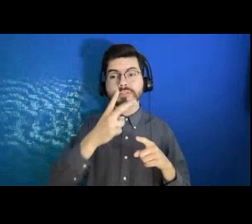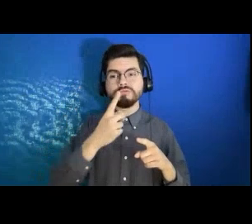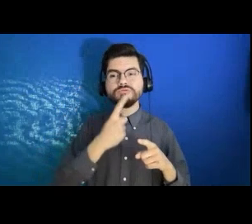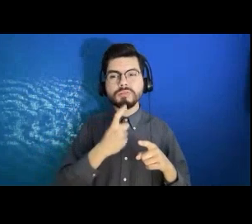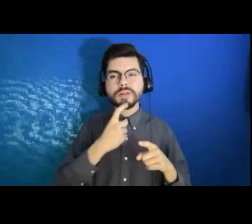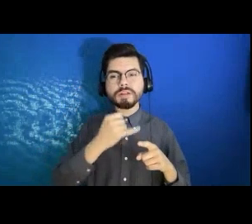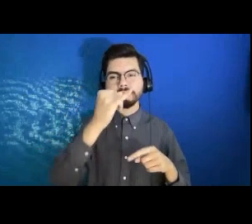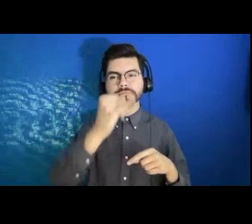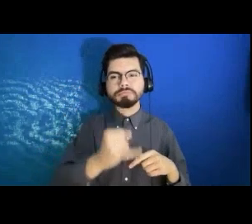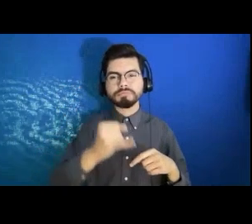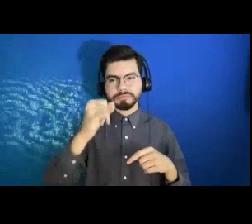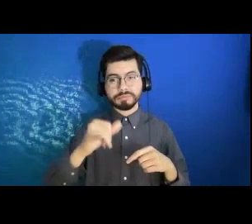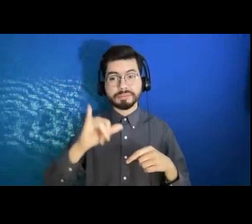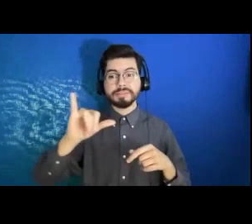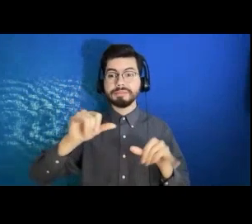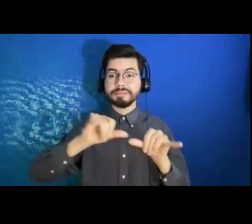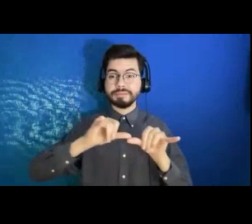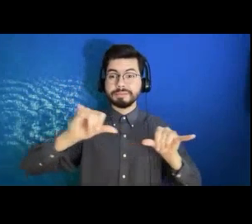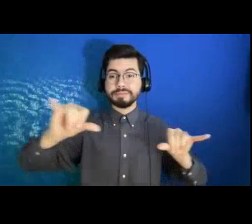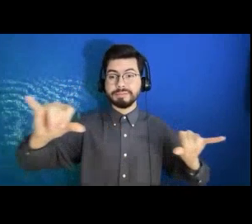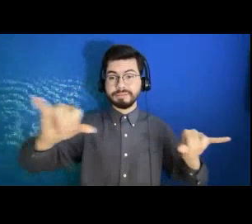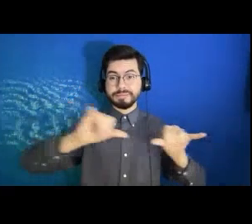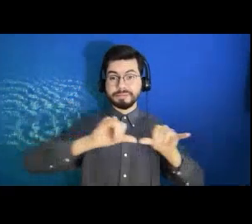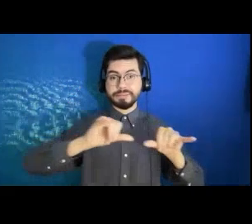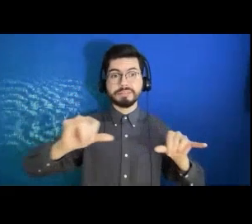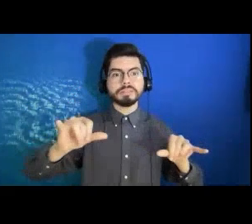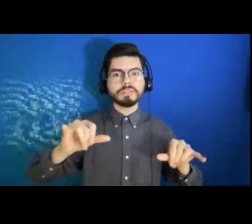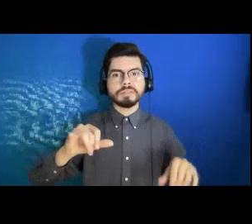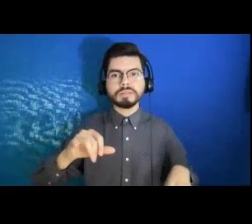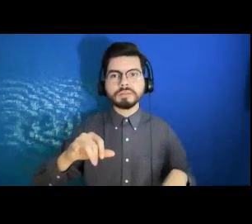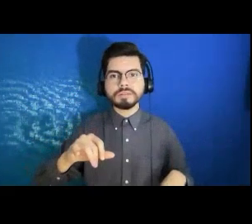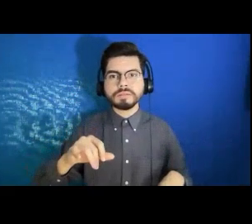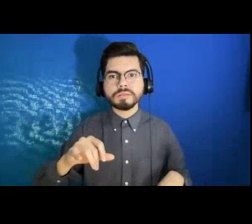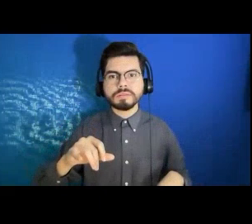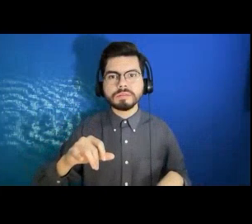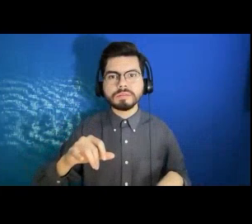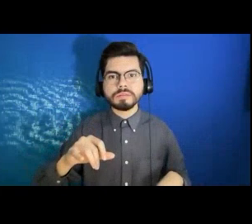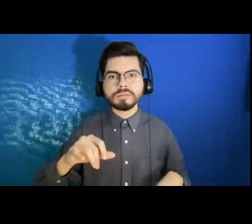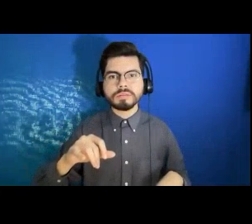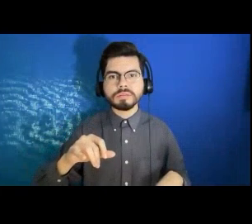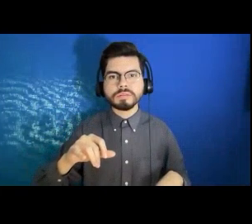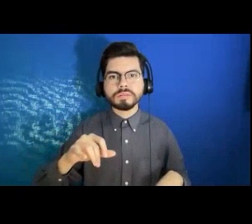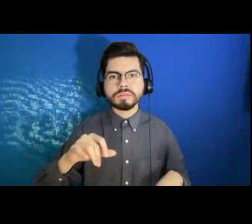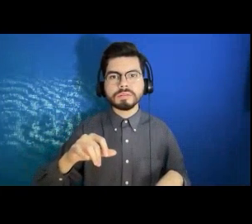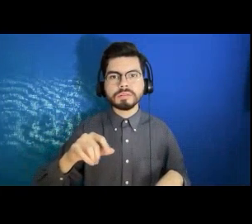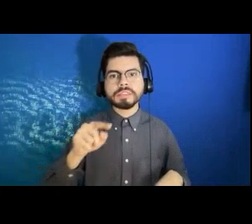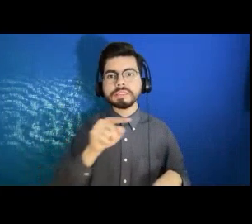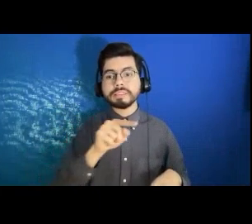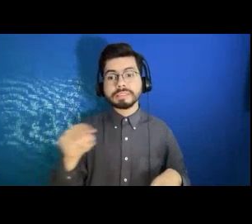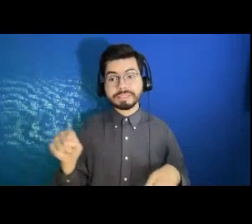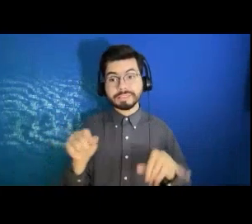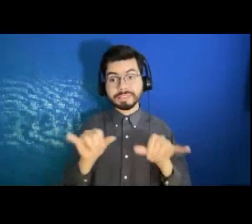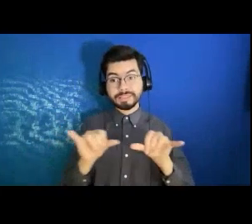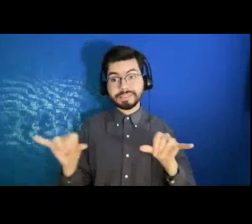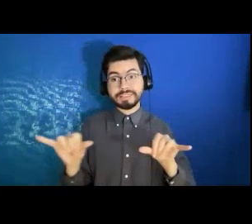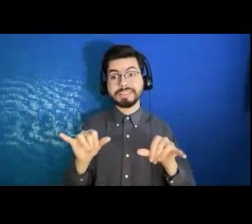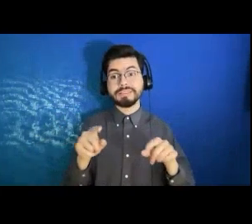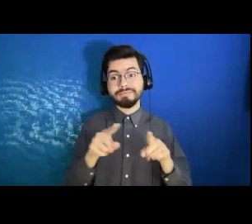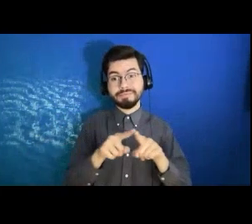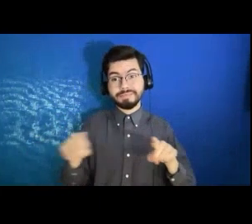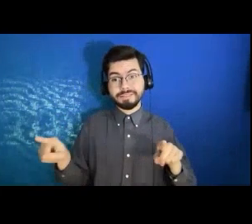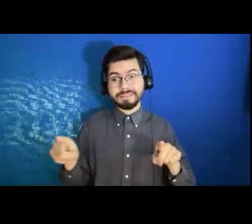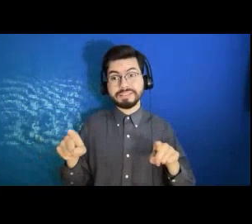is distance, and this is time. So basically, this is the P to P. So this is coming